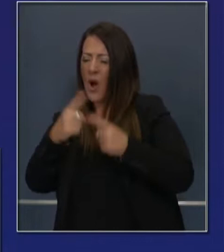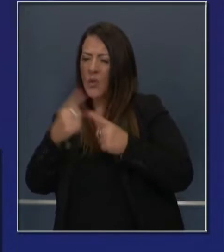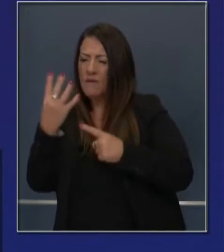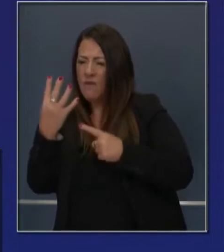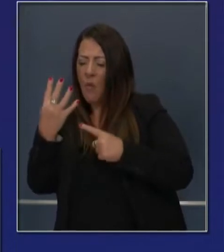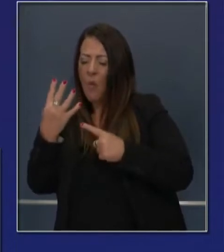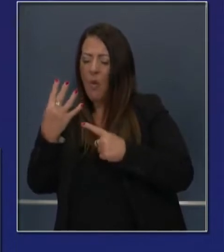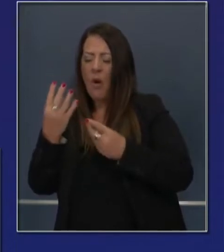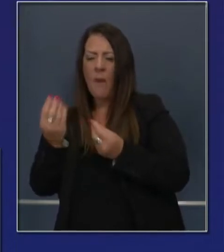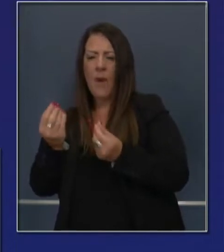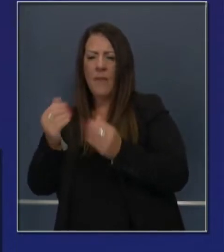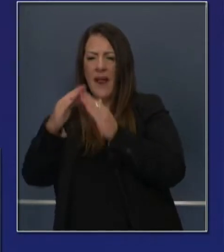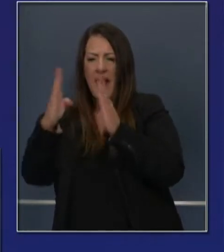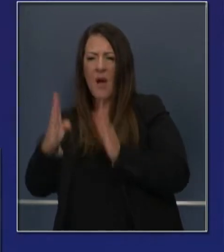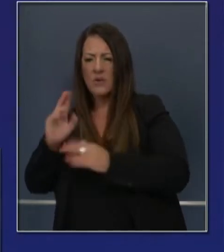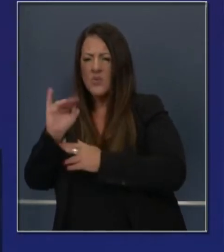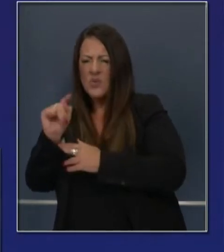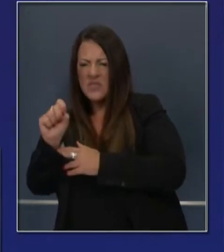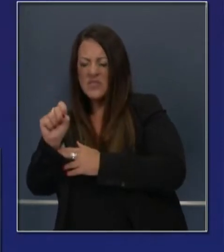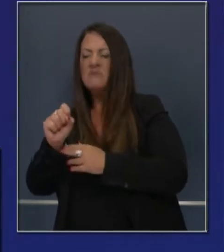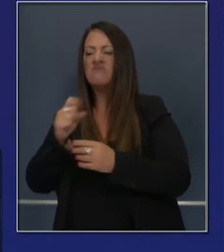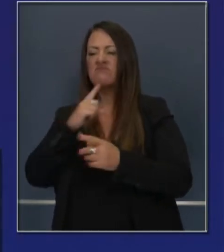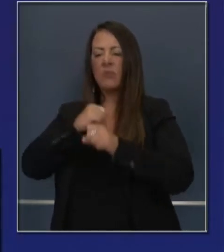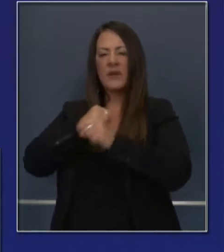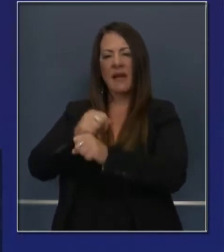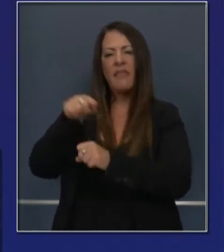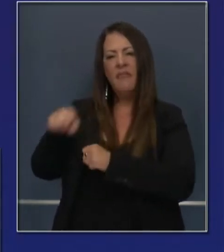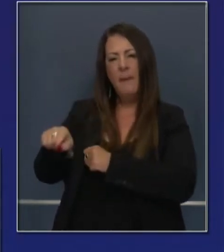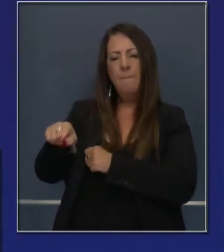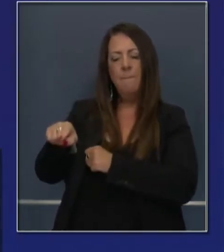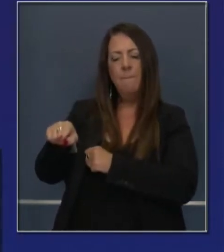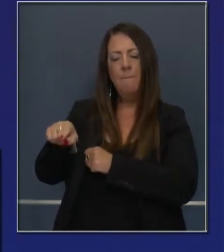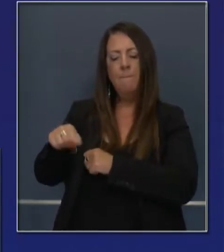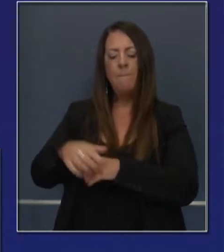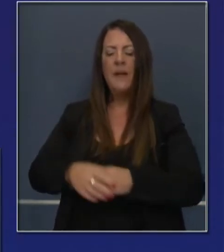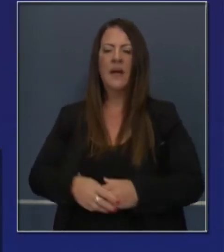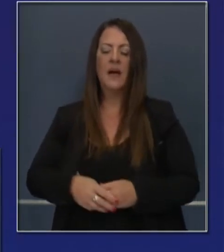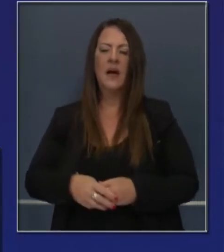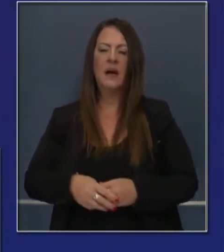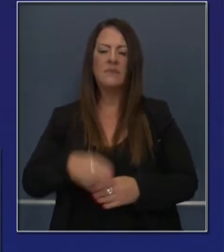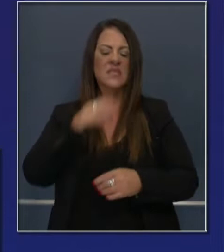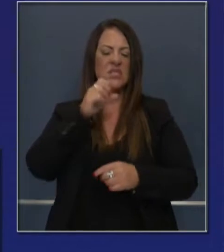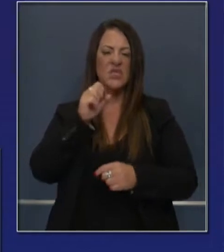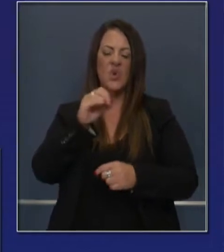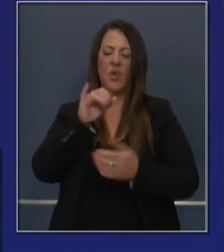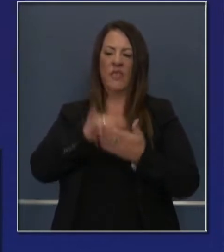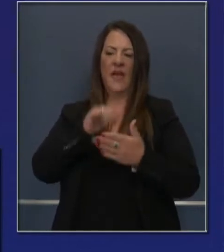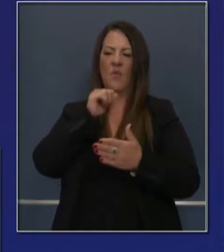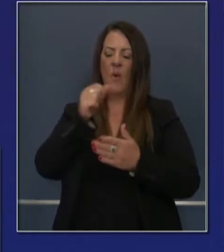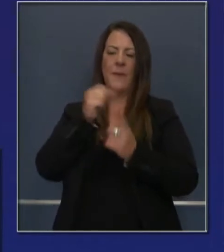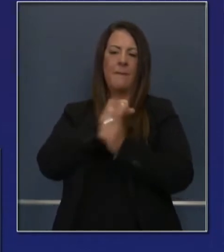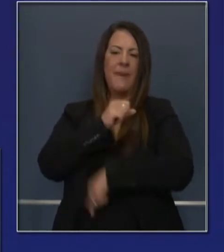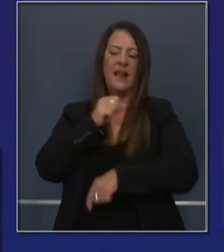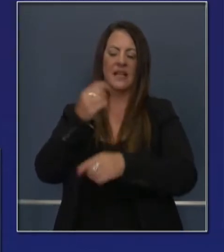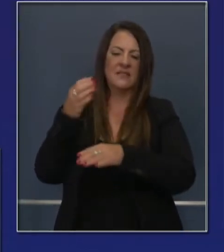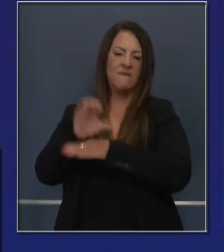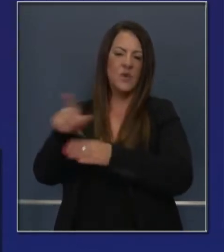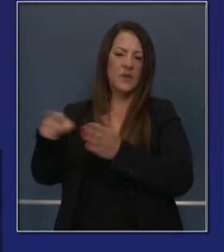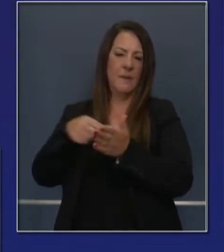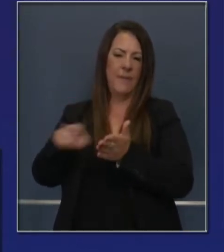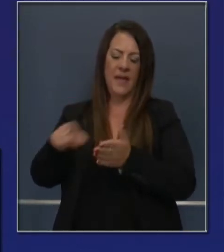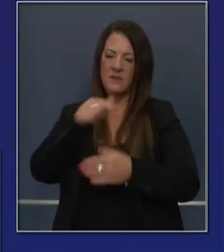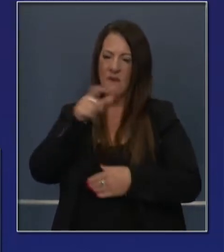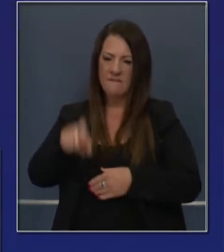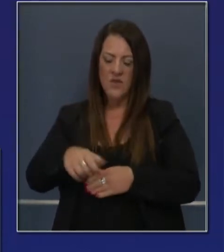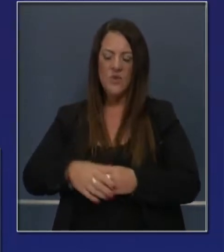as well as to expand borrower rights as it relates to forbearance. This long way of saying this is all in relationship to